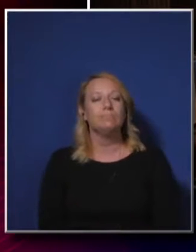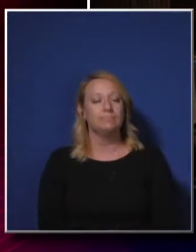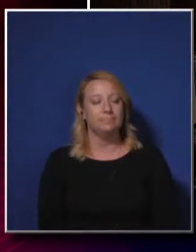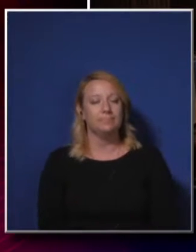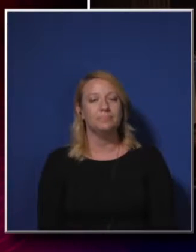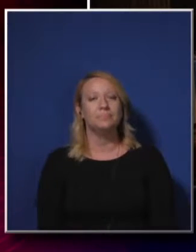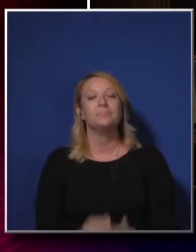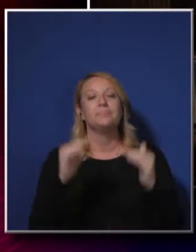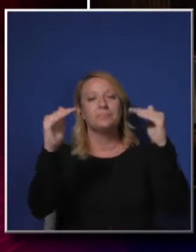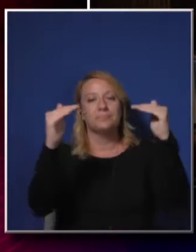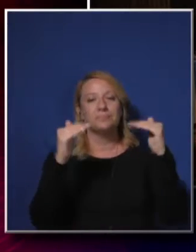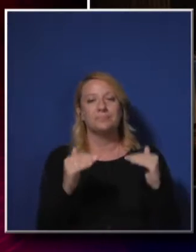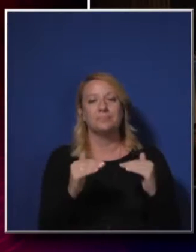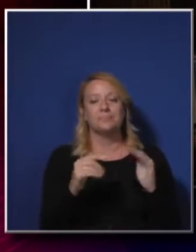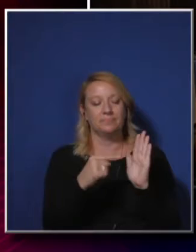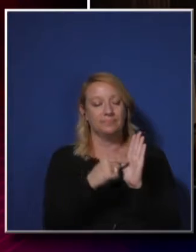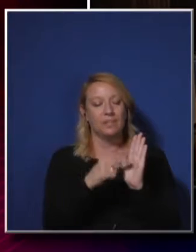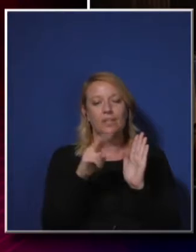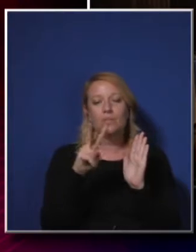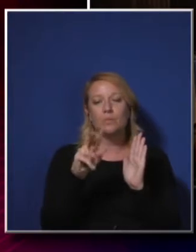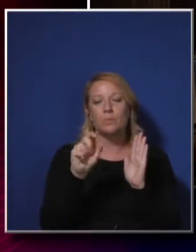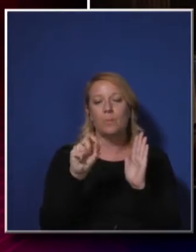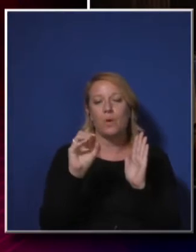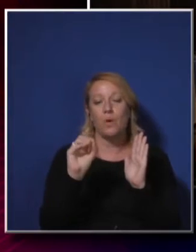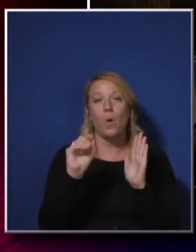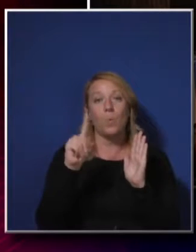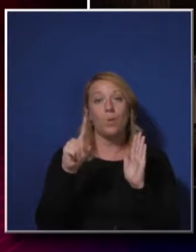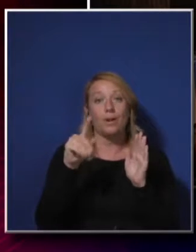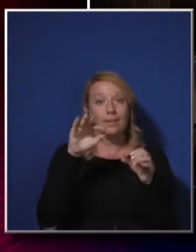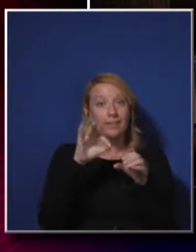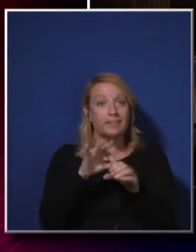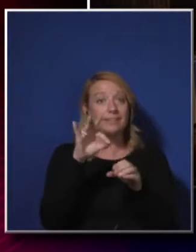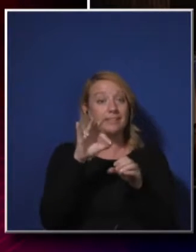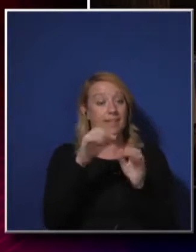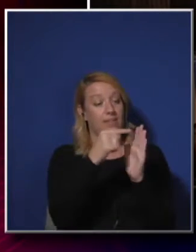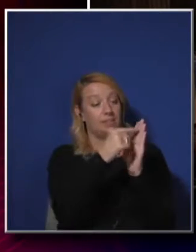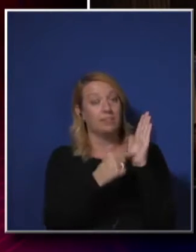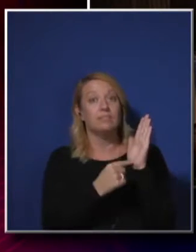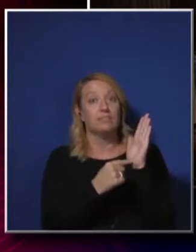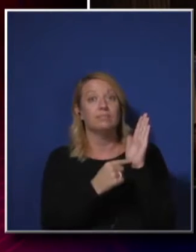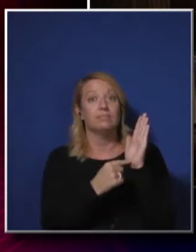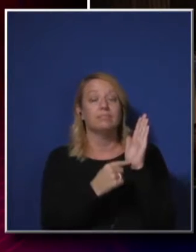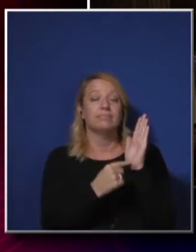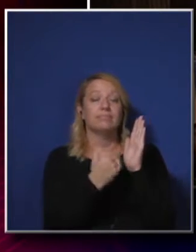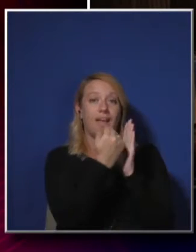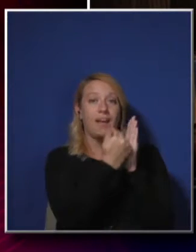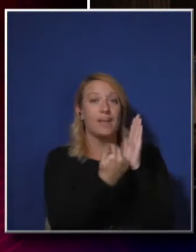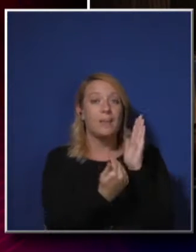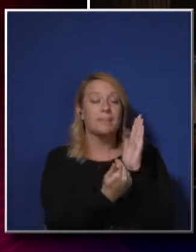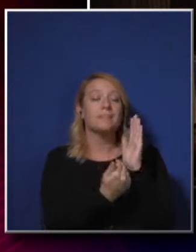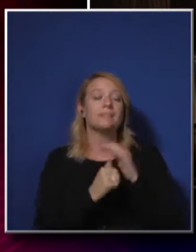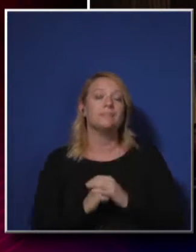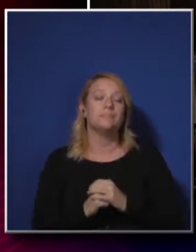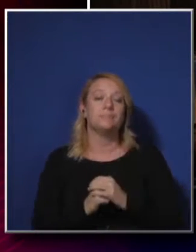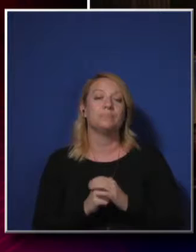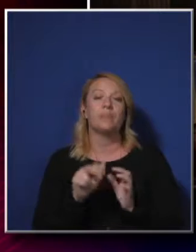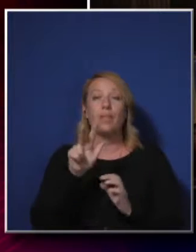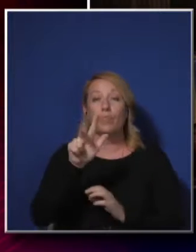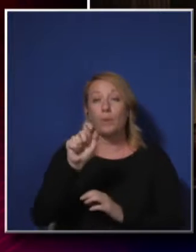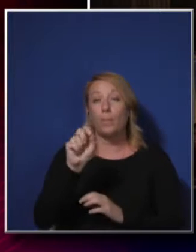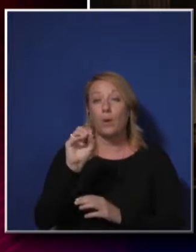All right, moving on to item 2.01, consent agenda items. These are items